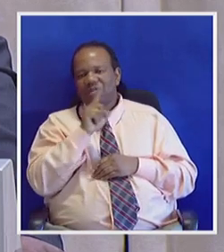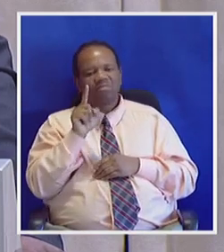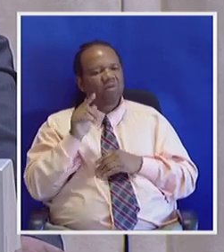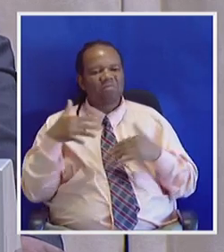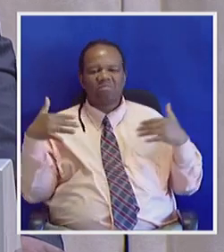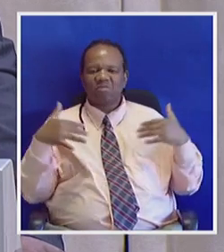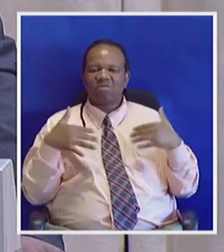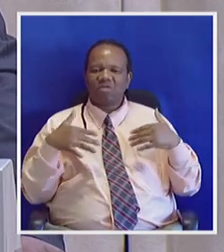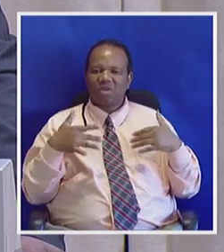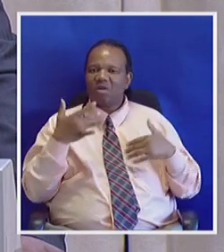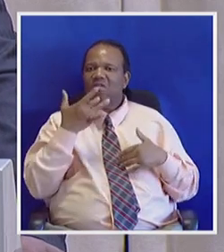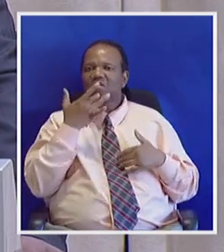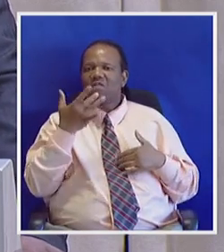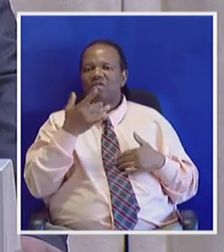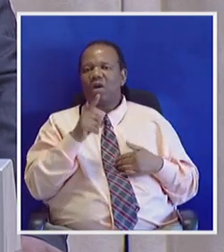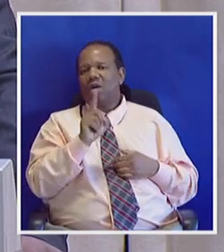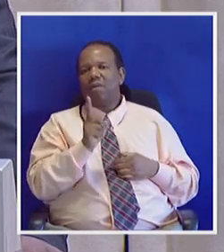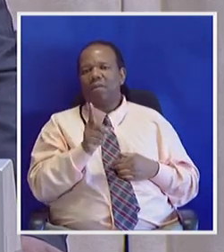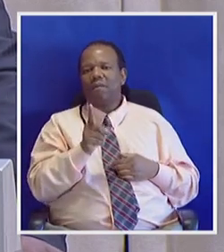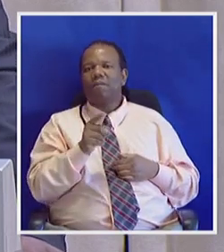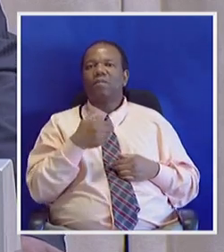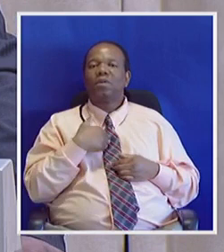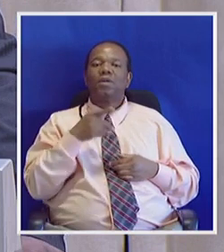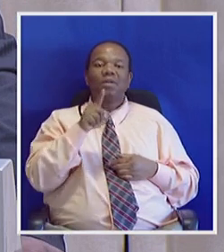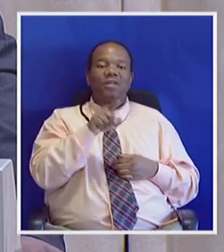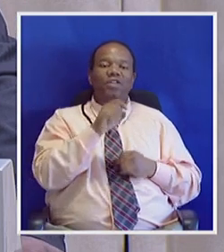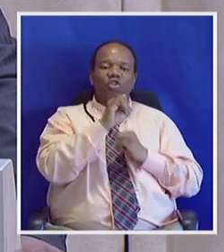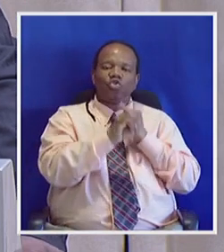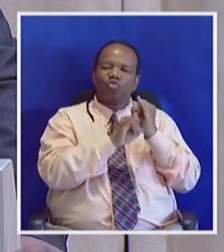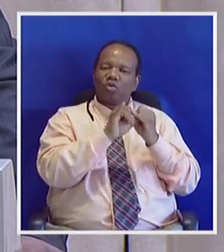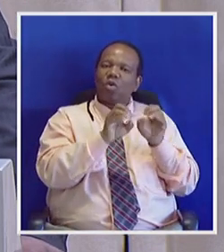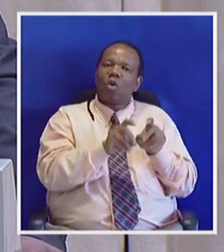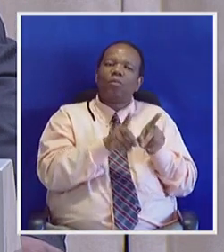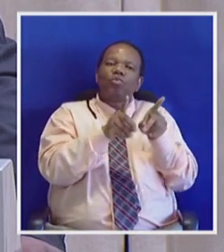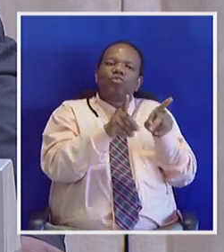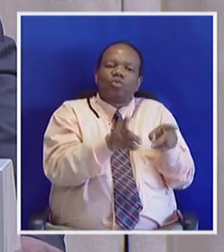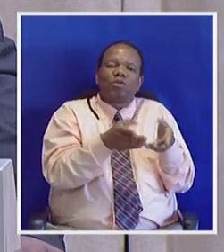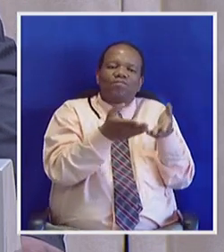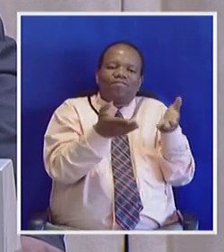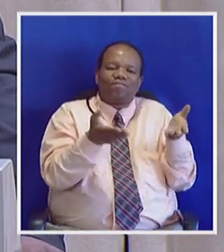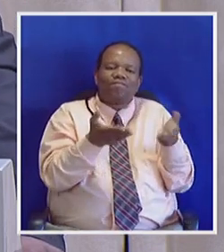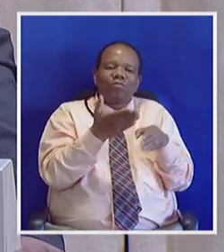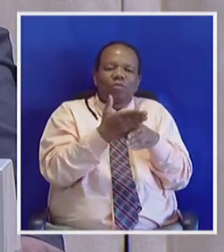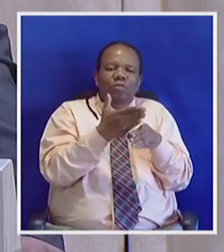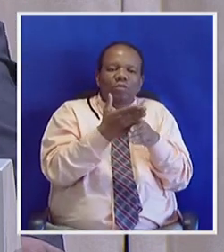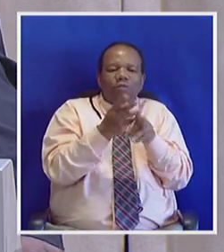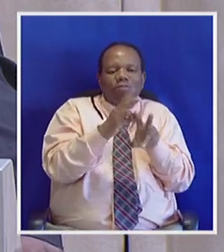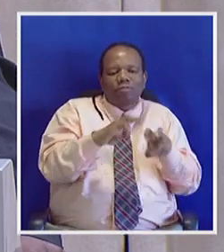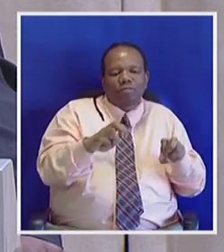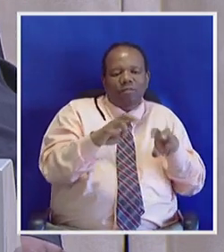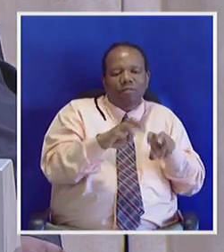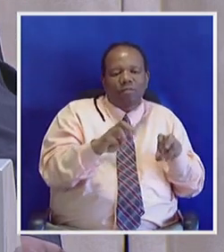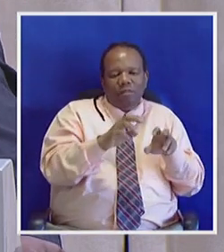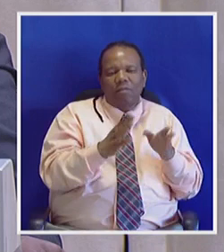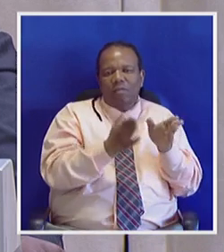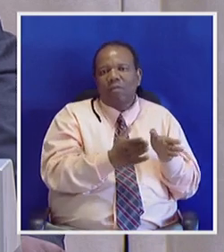favor. Now, let us give them an opportunity and the chance to do their work, because after